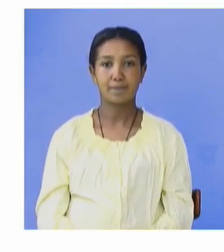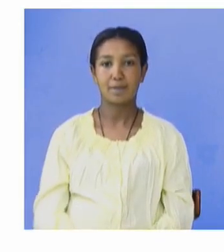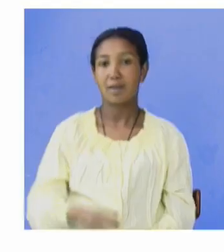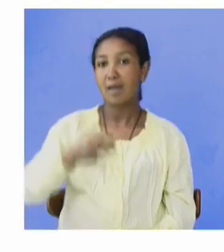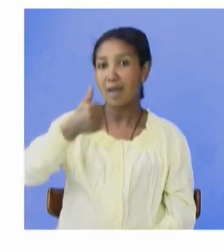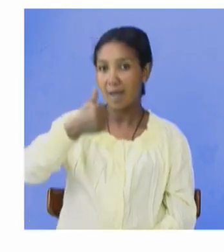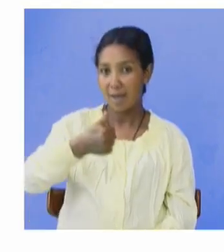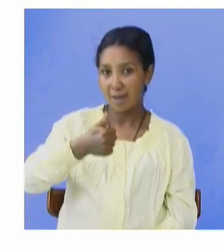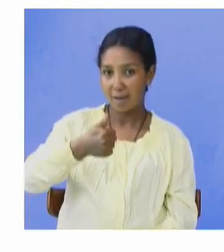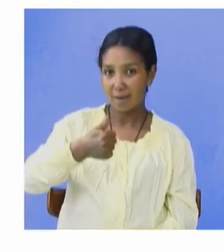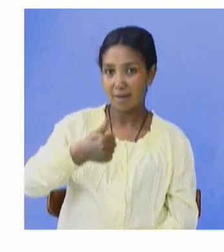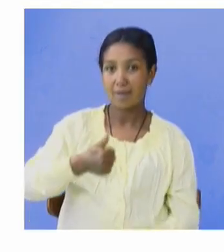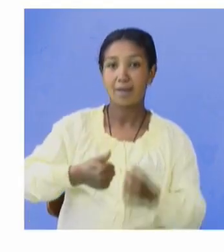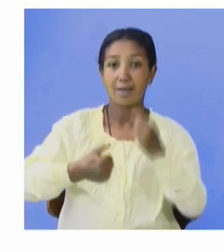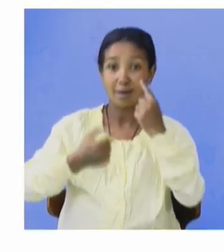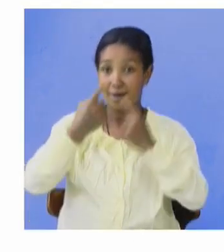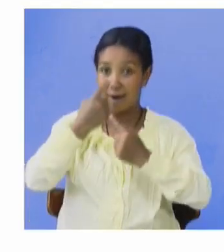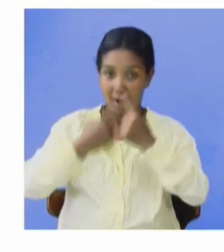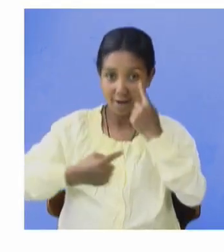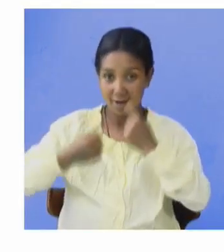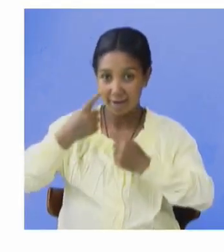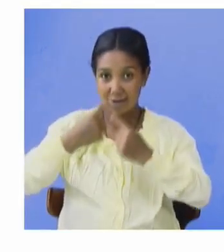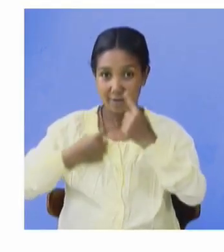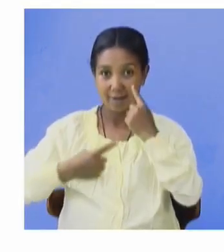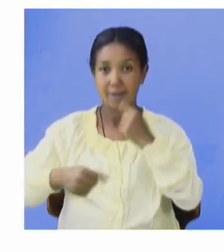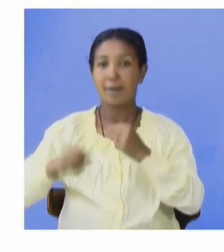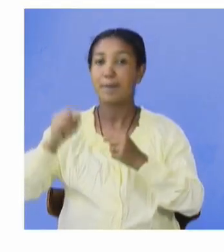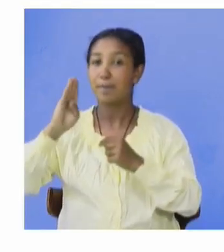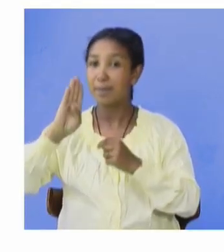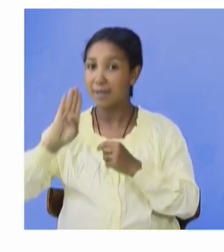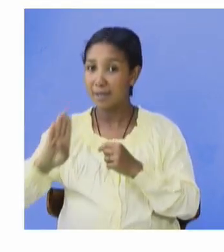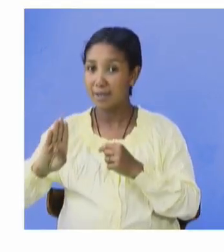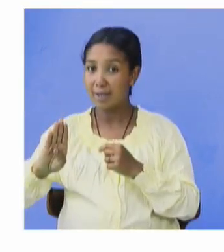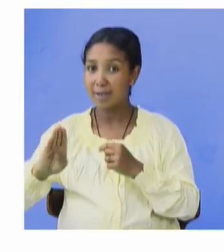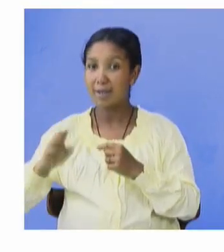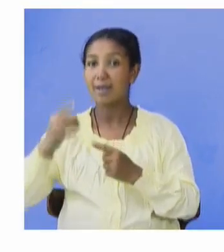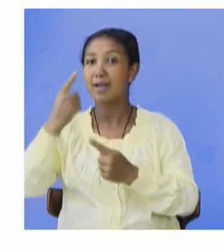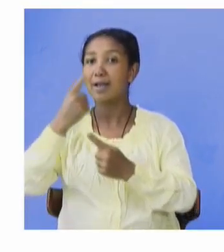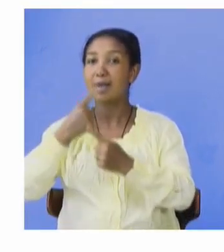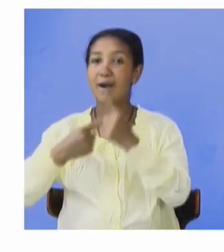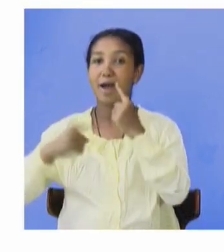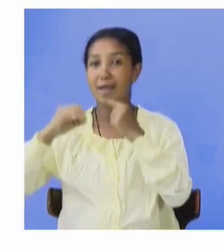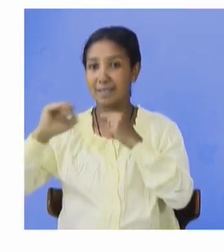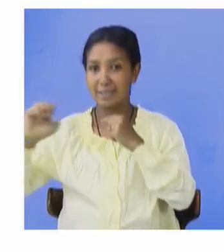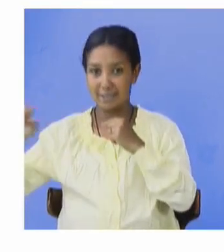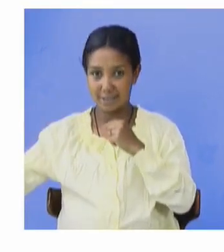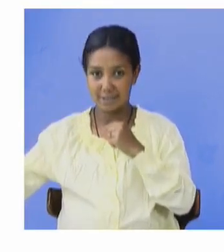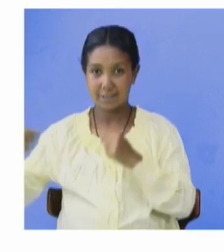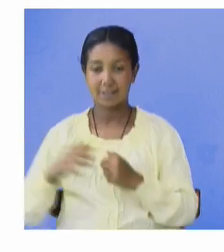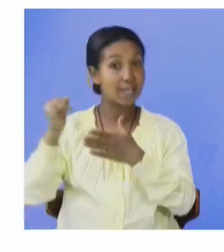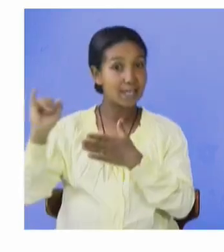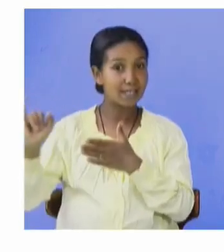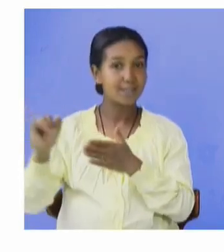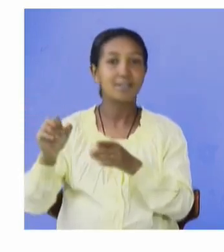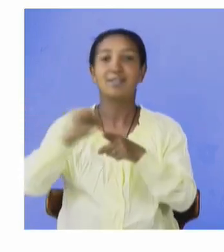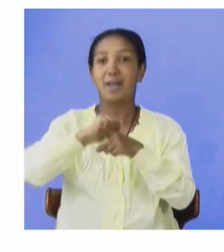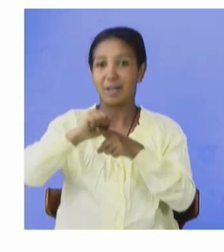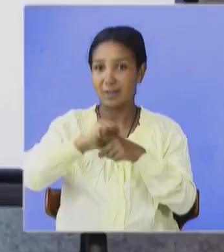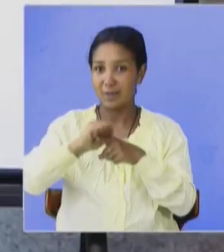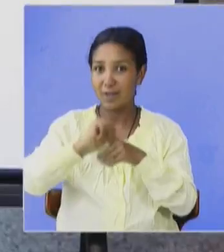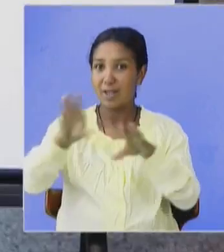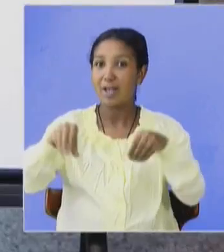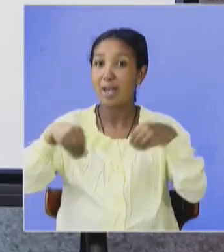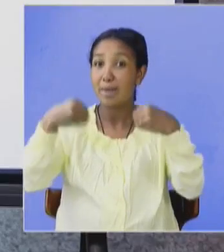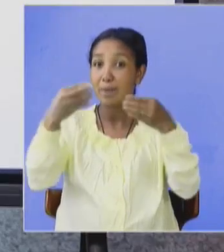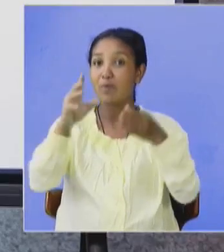A, cry. B, cries. Students, here is the activity. Let me